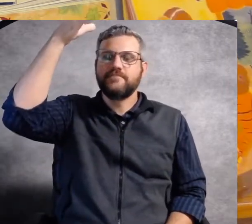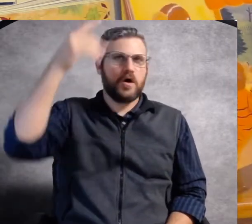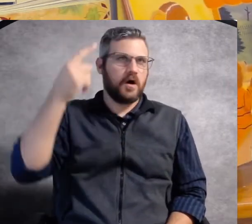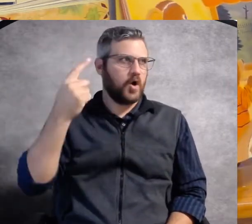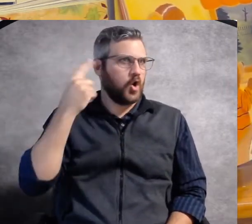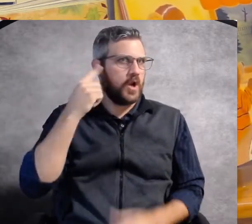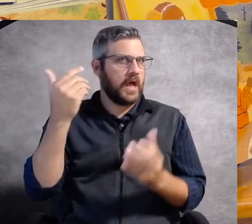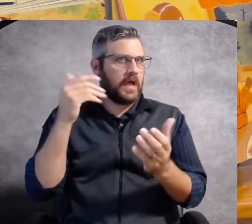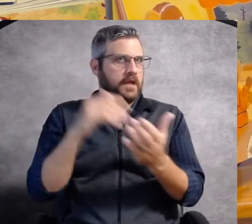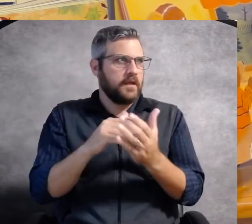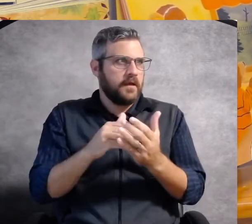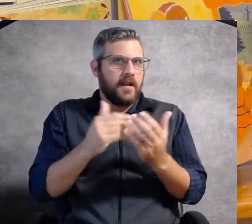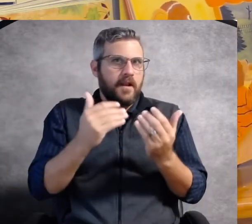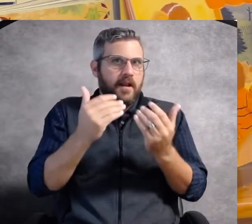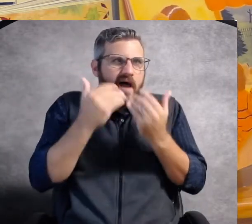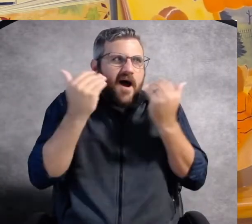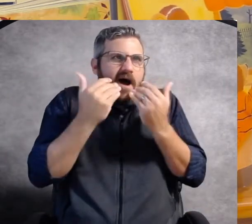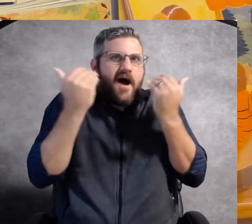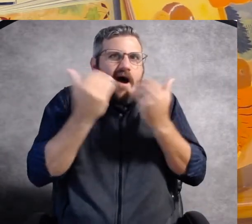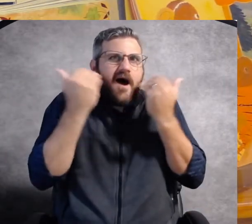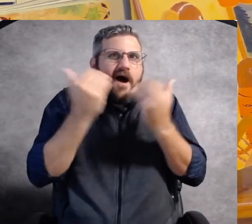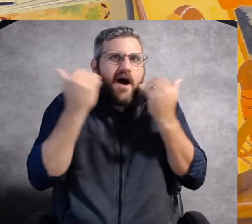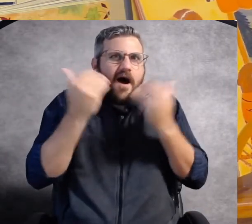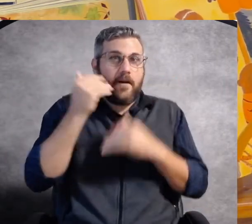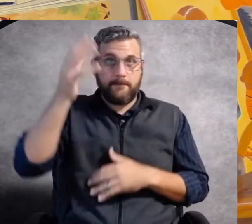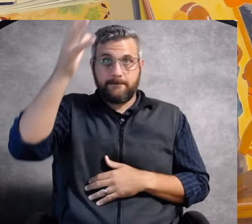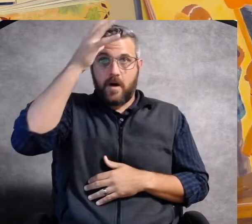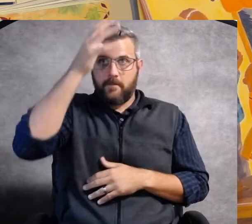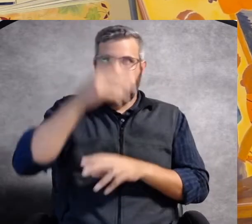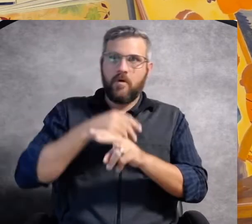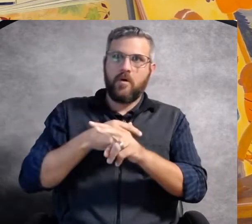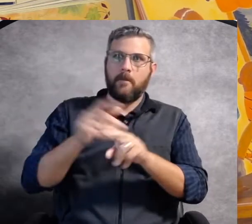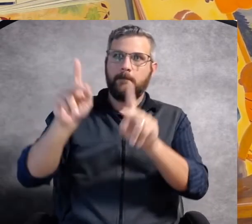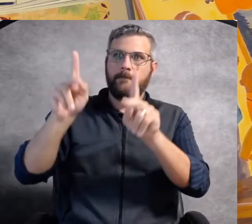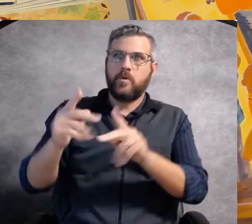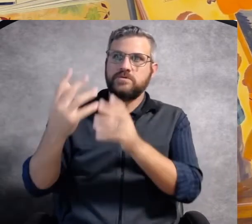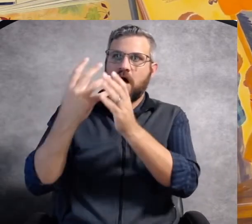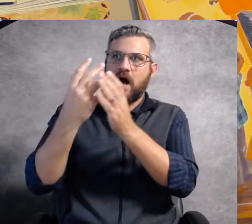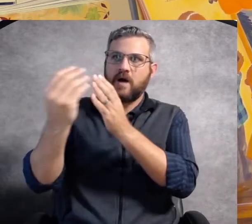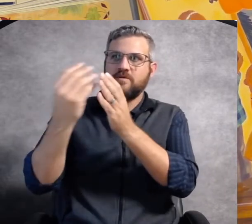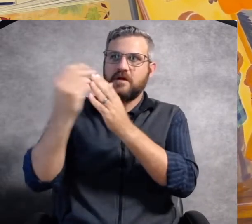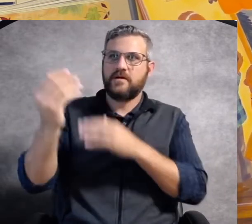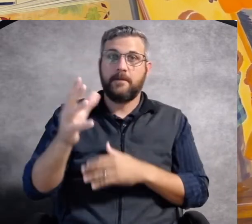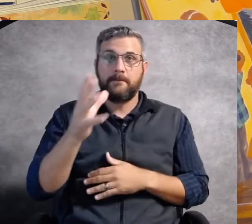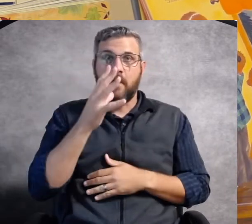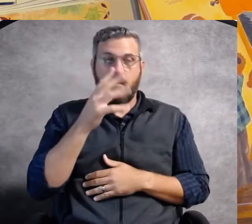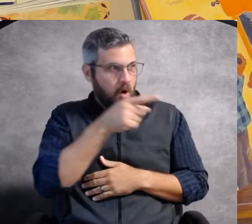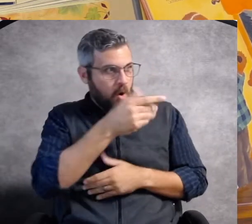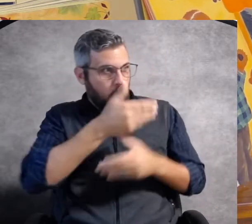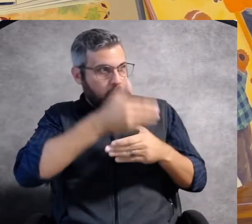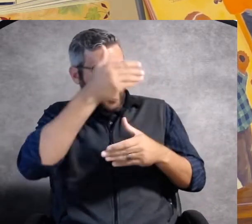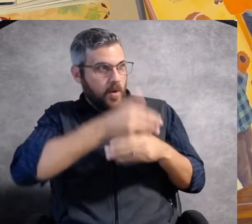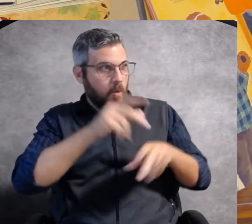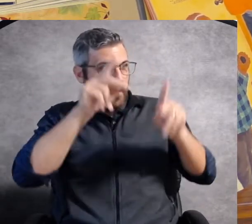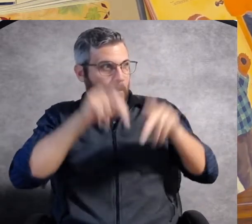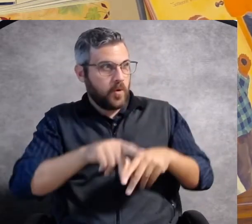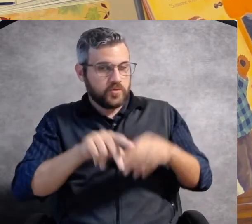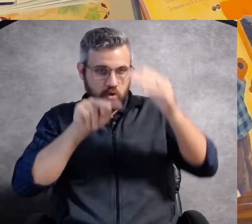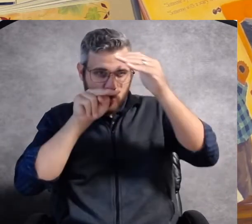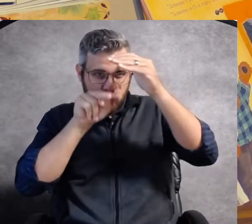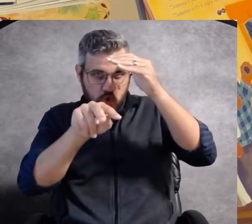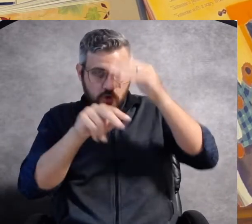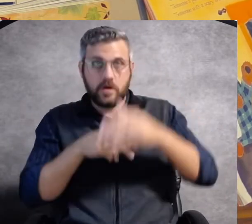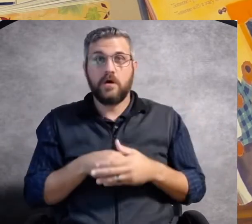Tee hee hee hee hee. "Someone's still outside," said Papa Bear. "Someone's peeking in the window," said Mama